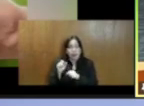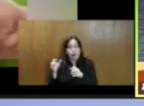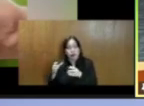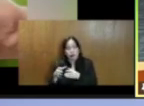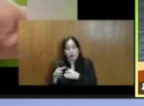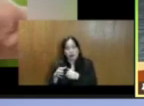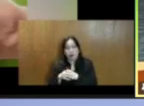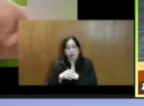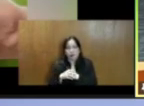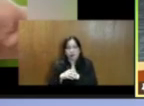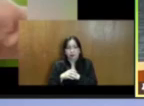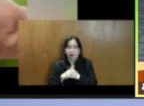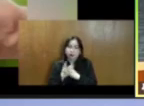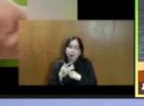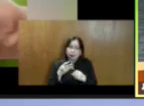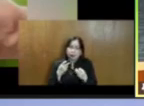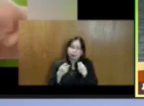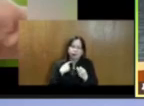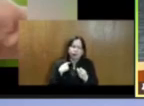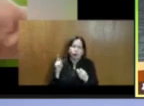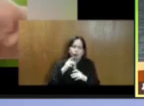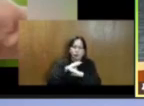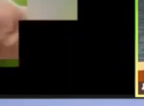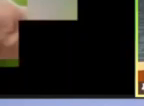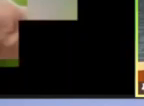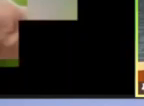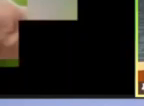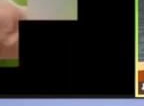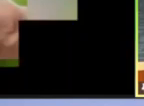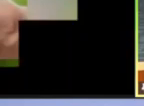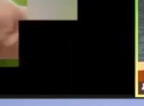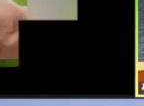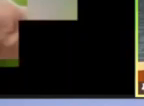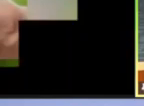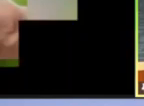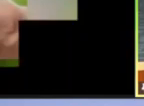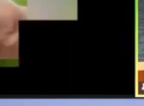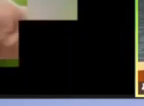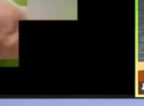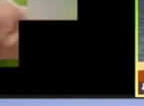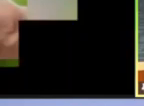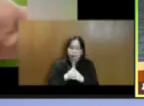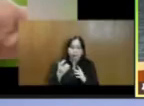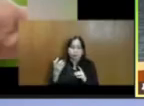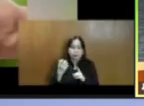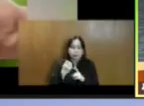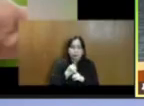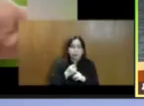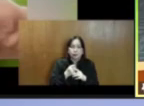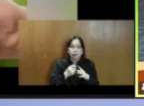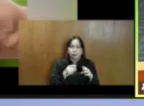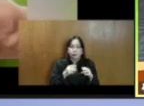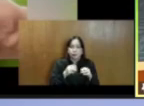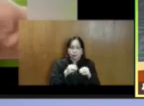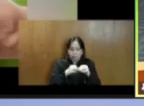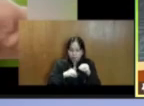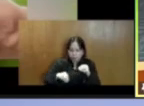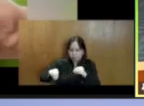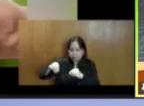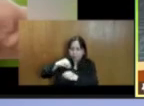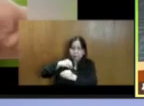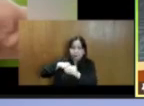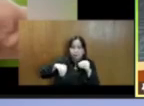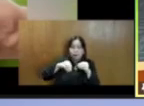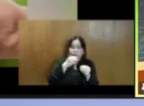also talk briefly about the barriers, let's say in terms of achieving the circular economy in the textile and